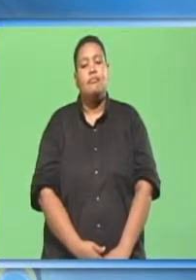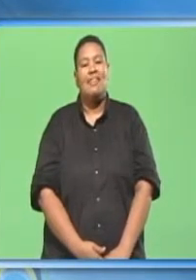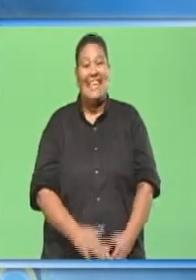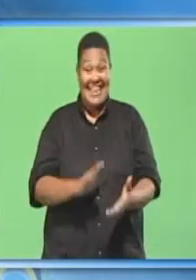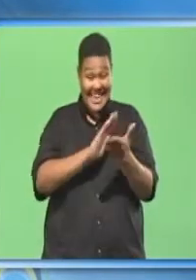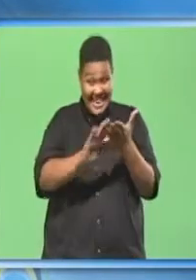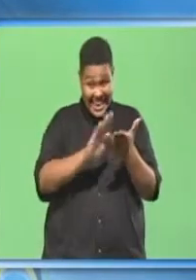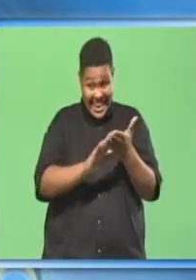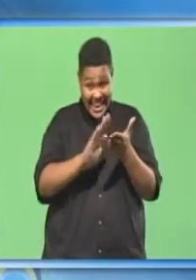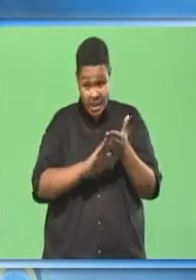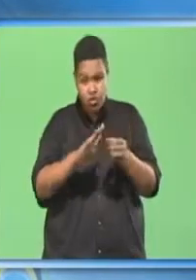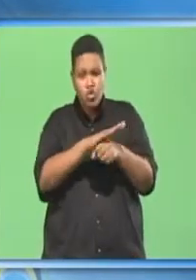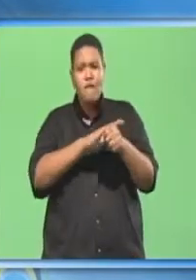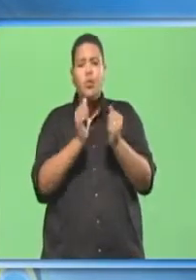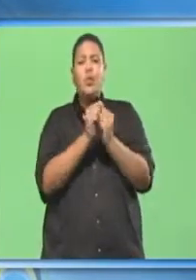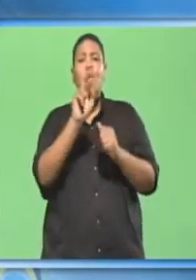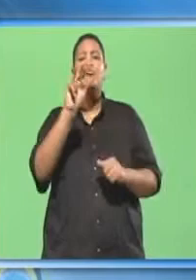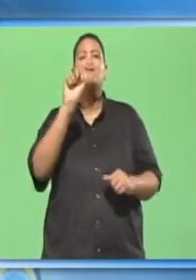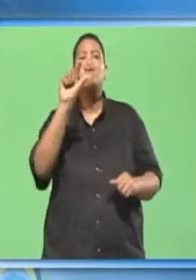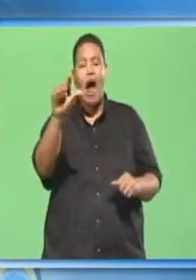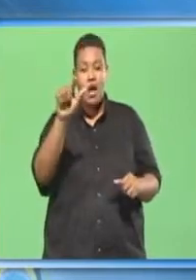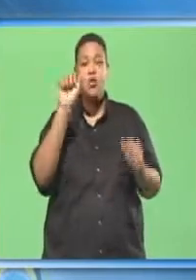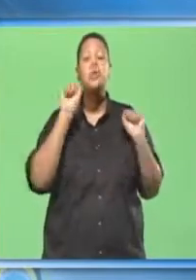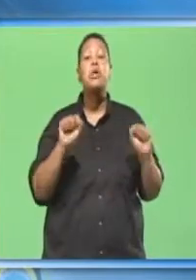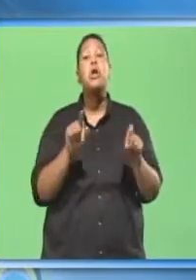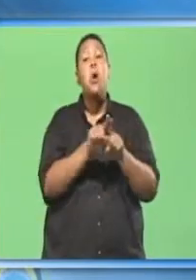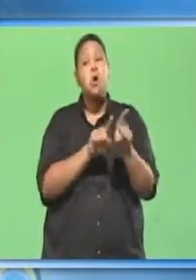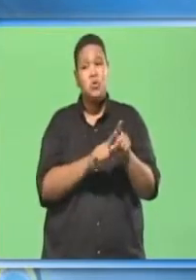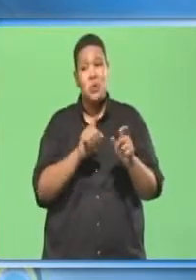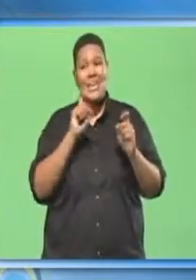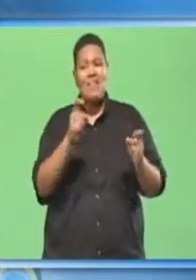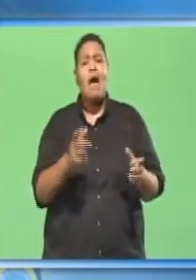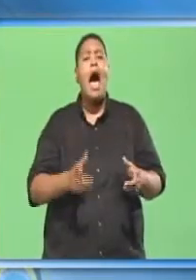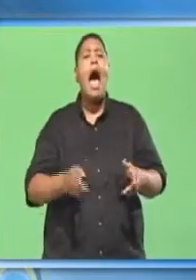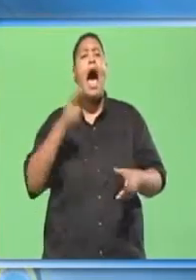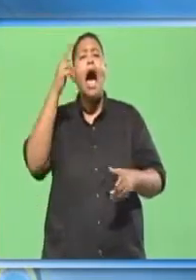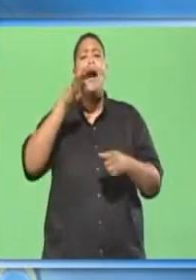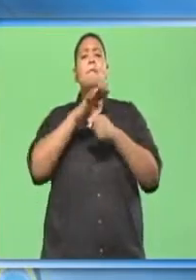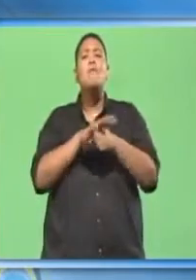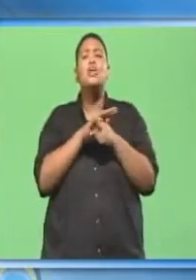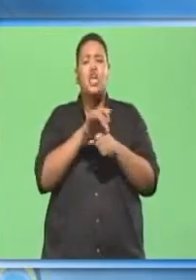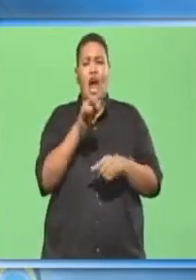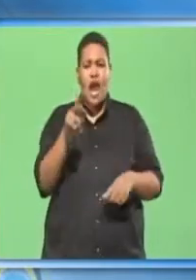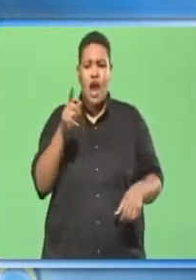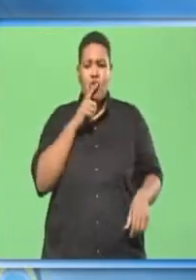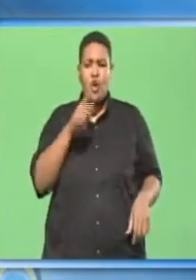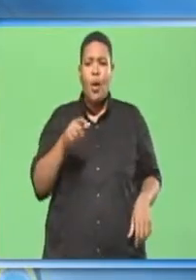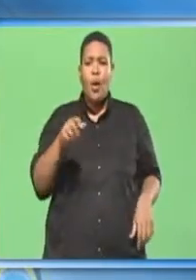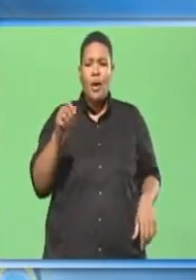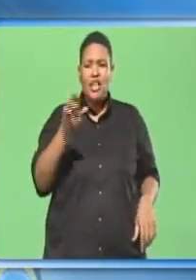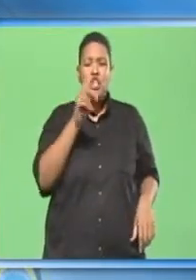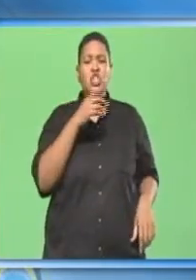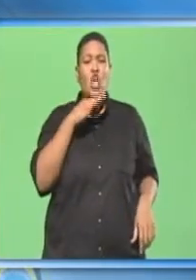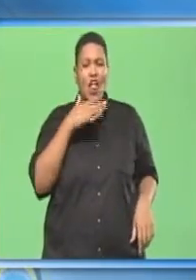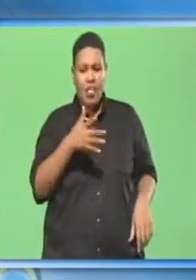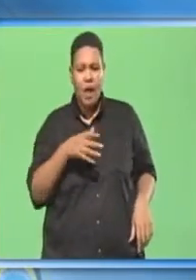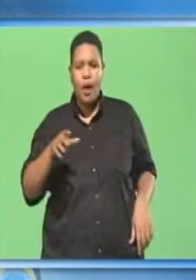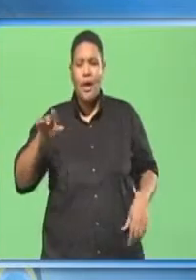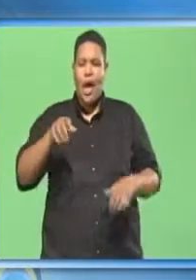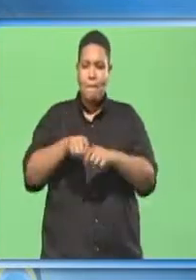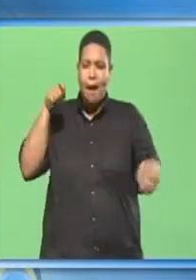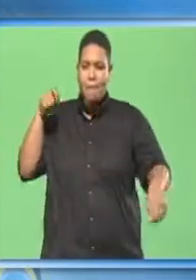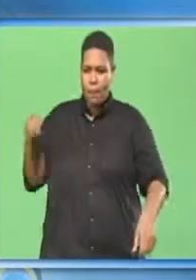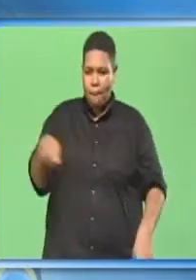Clean the surface with a rag. You can also direct the high-pressure air from the compressor to blow out the dust.